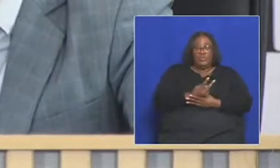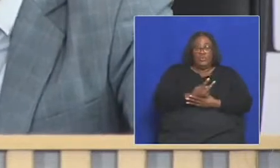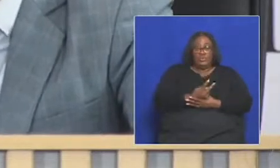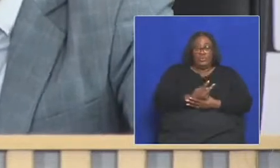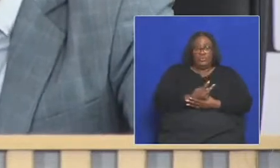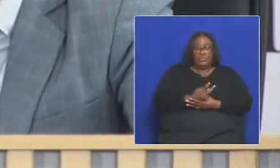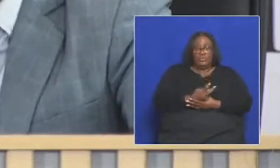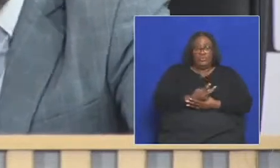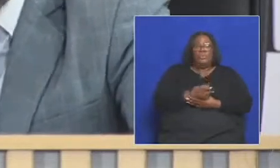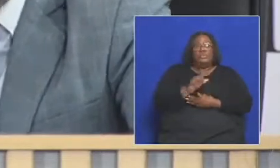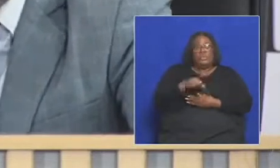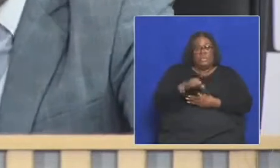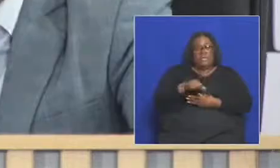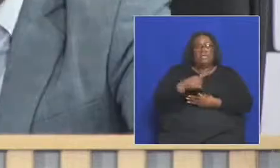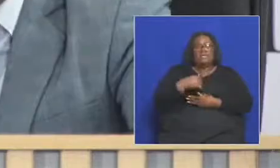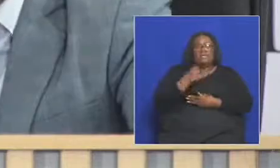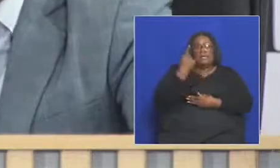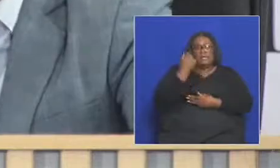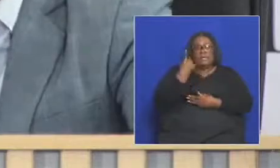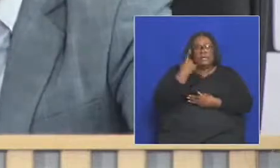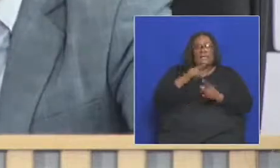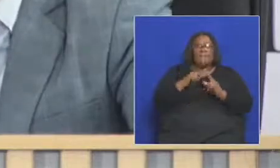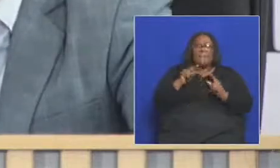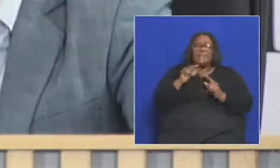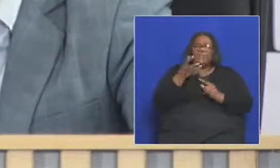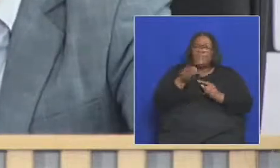it completely makes sense. But okay. Number for this FNB.